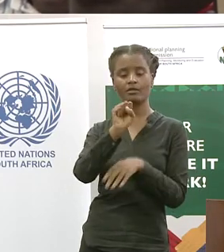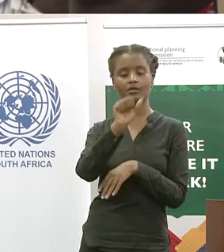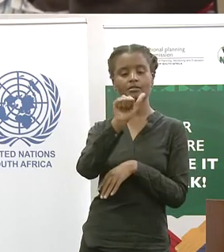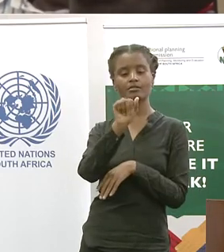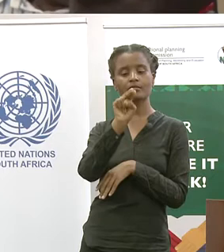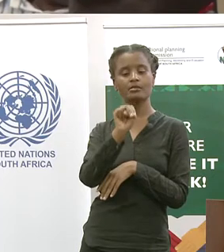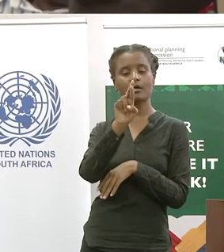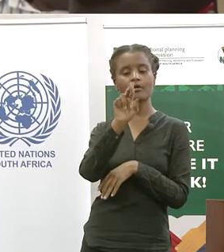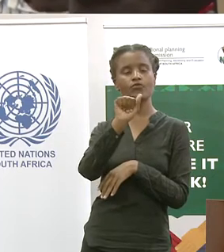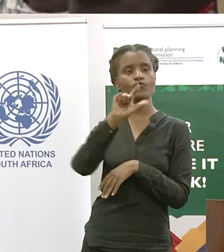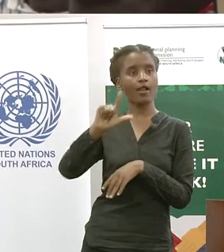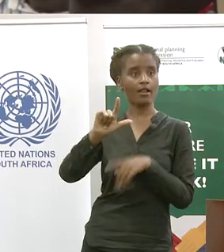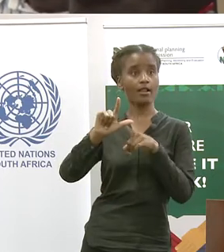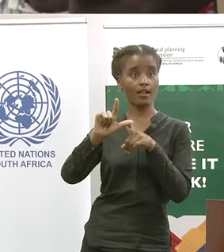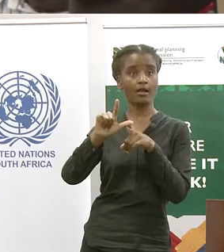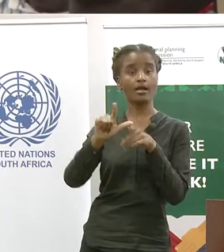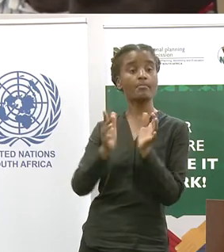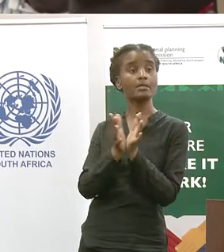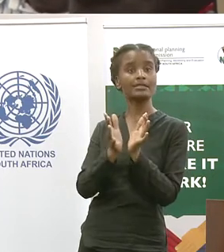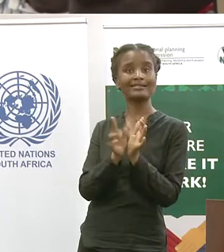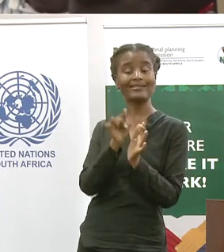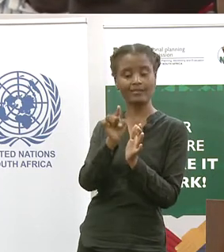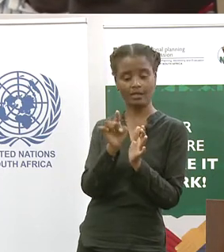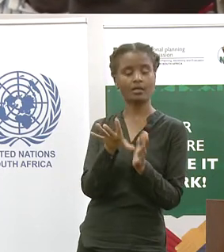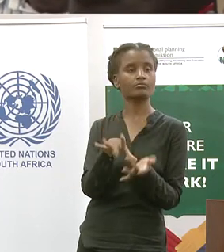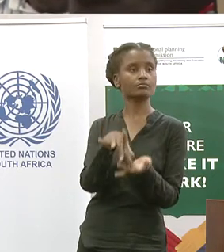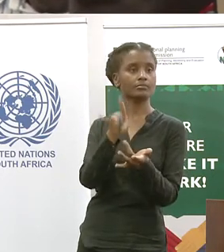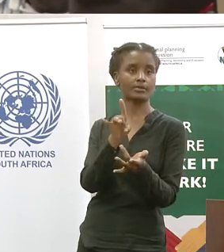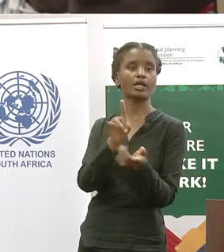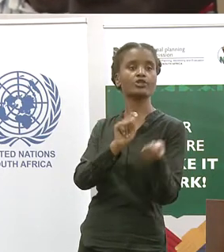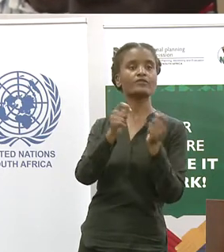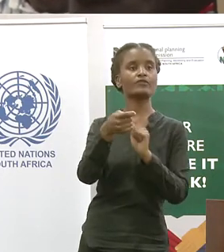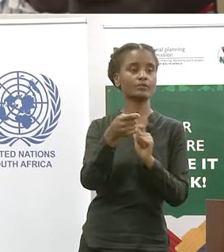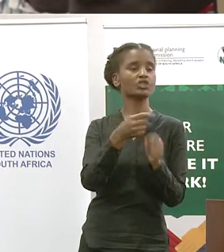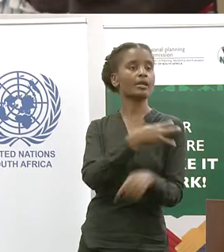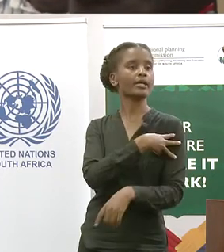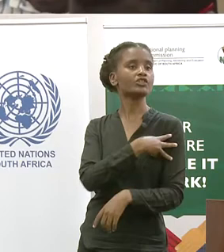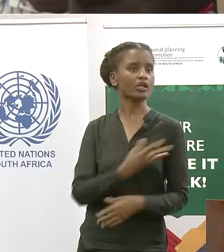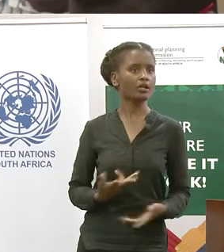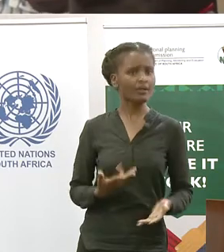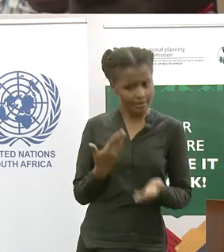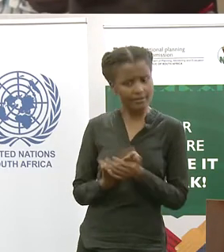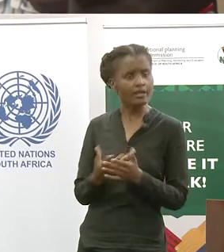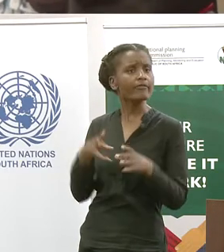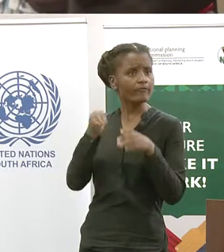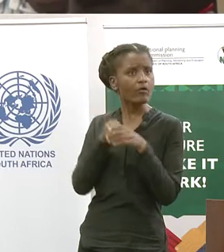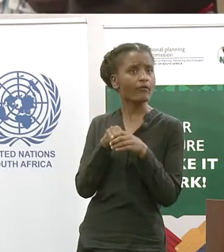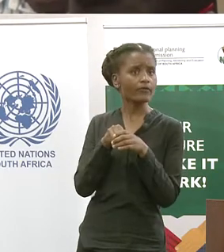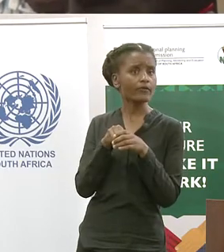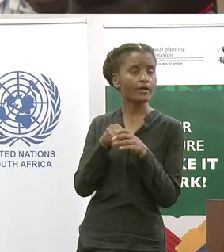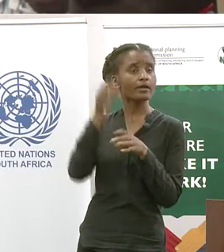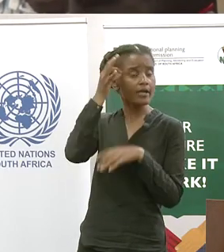new transformation manager. We need to begin to appoint transformation managers in government and